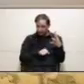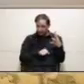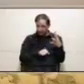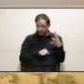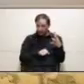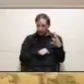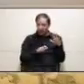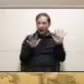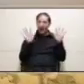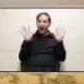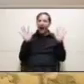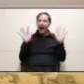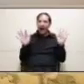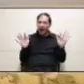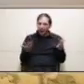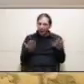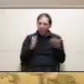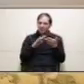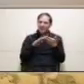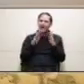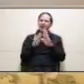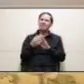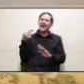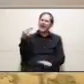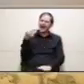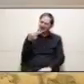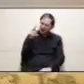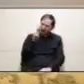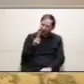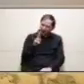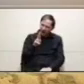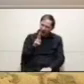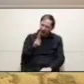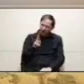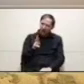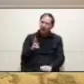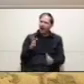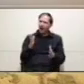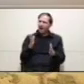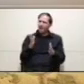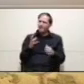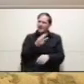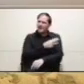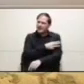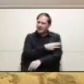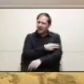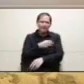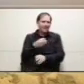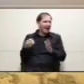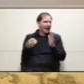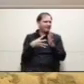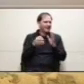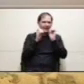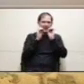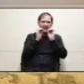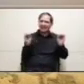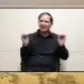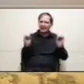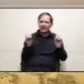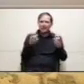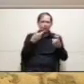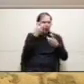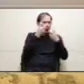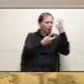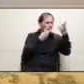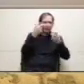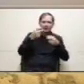how did he become an HR manager without an advert or any recruitment process? And at